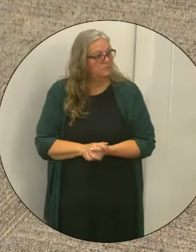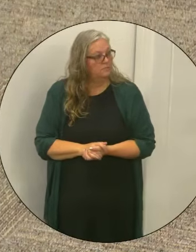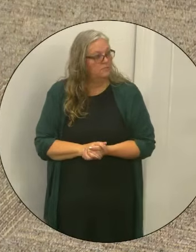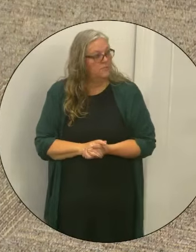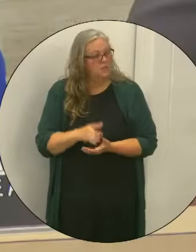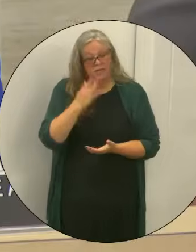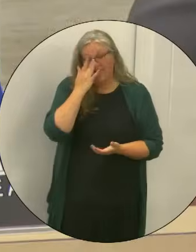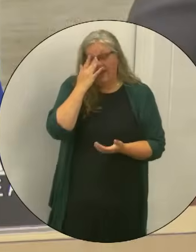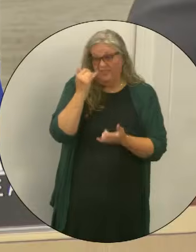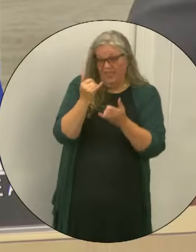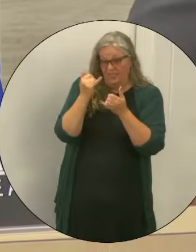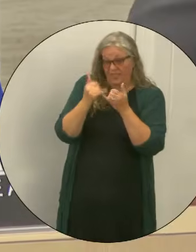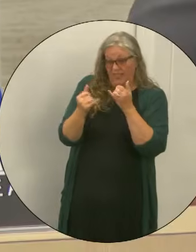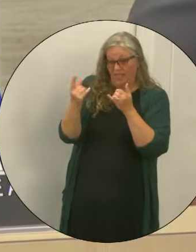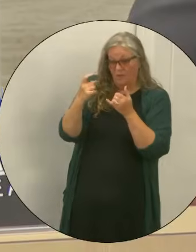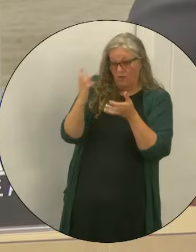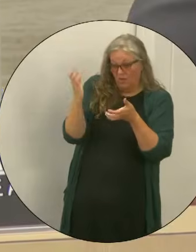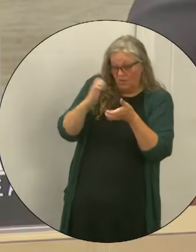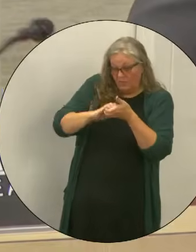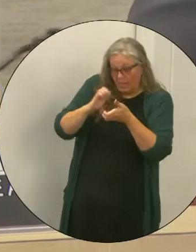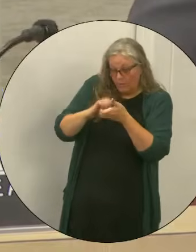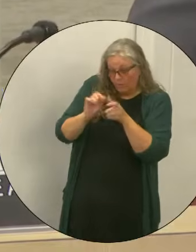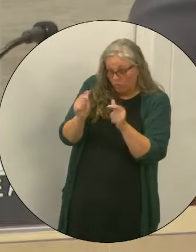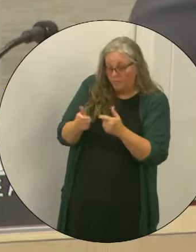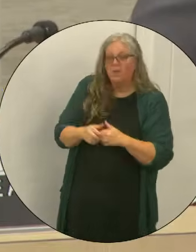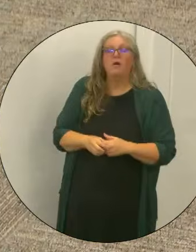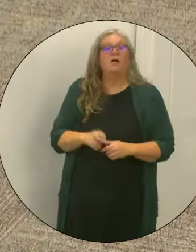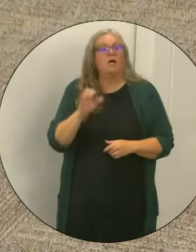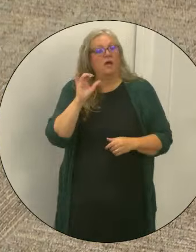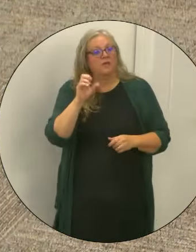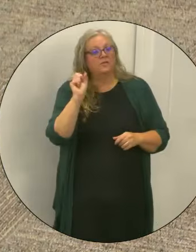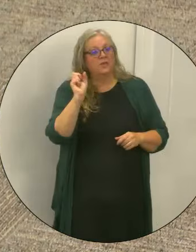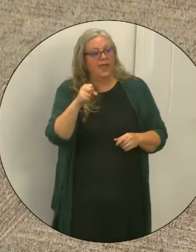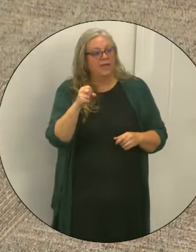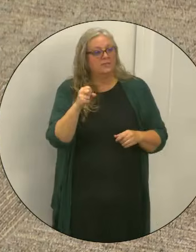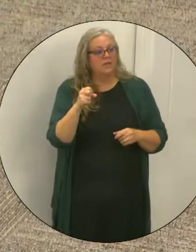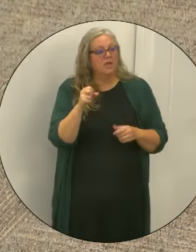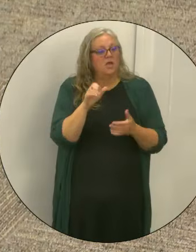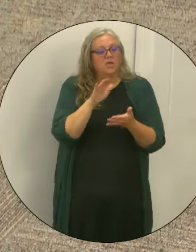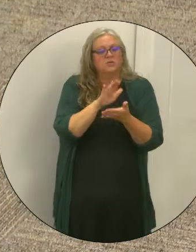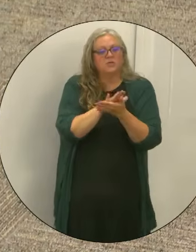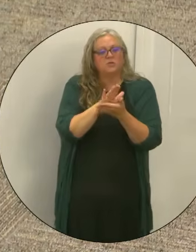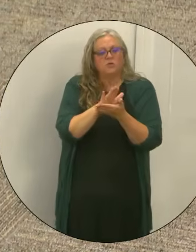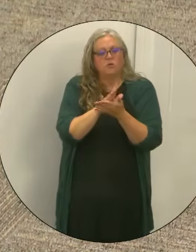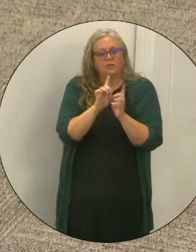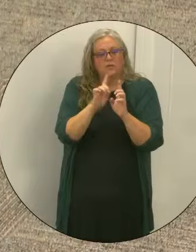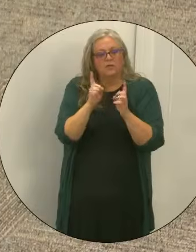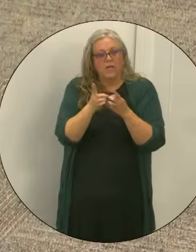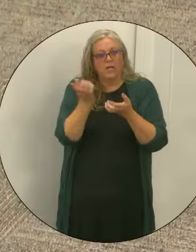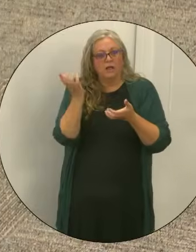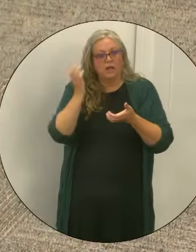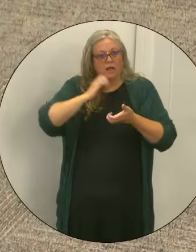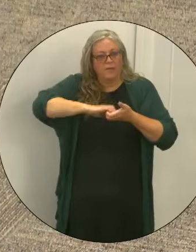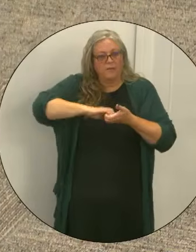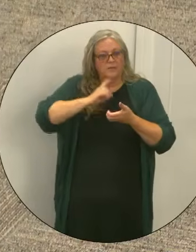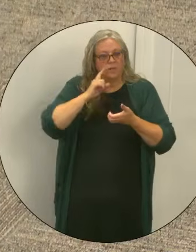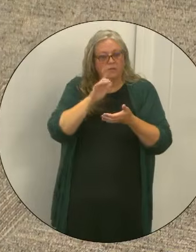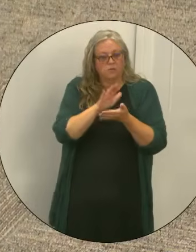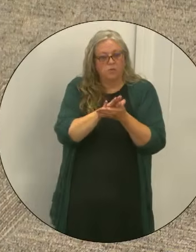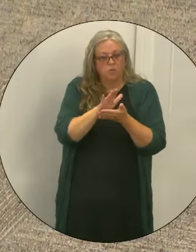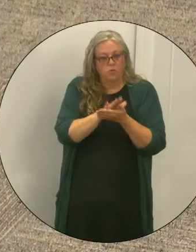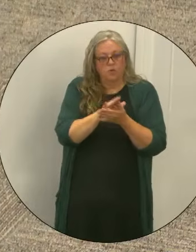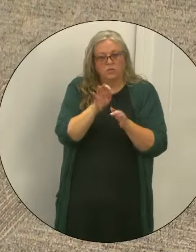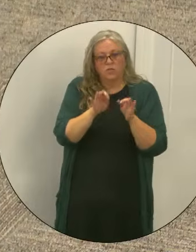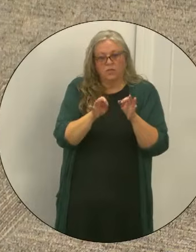Collaborative Oh. group. Thank you, thank you. So, yes, so the School Justice Collaborative, which previously was the School Justice Partnership, as it